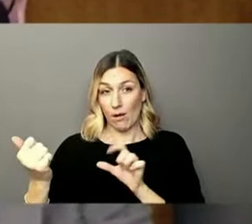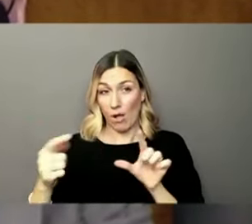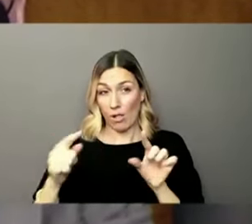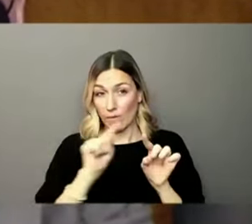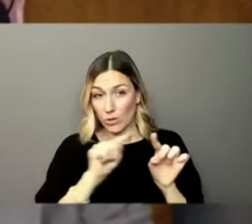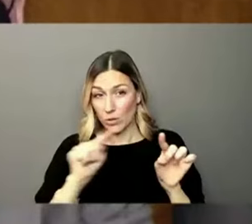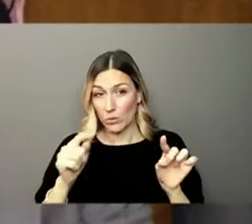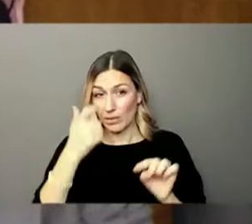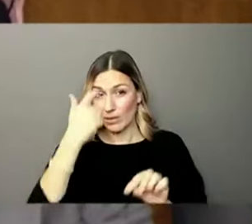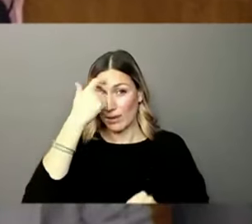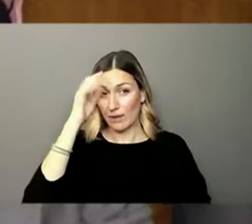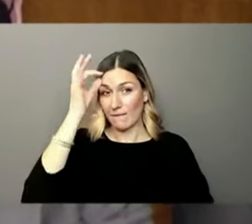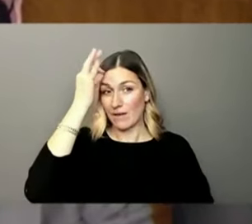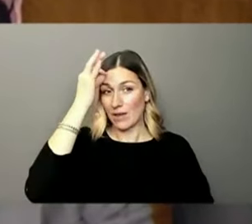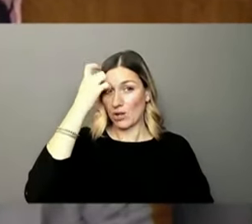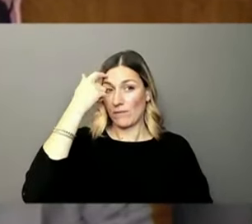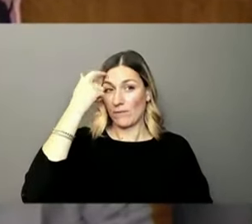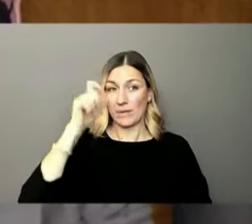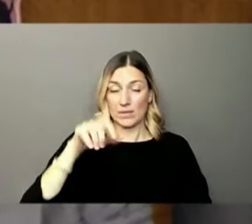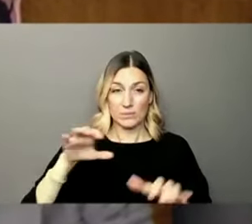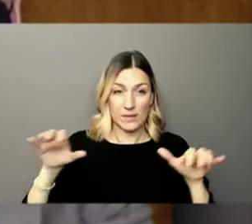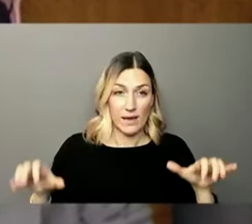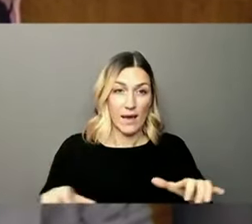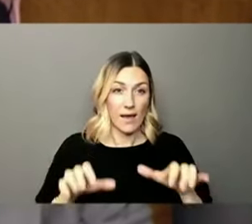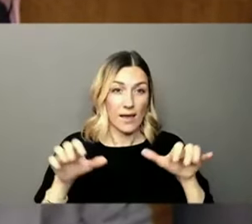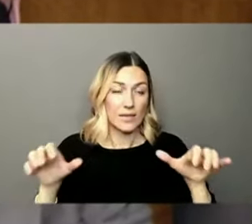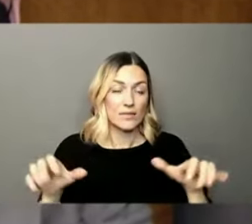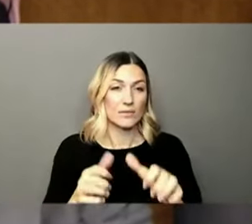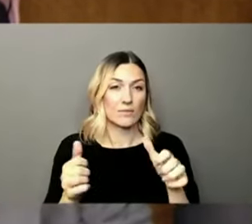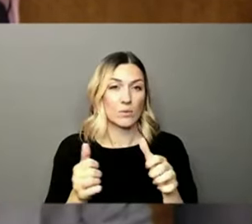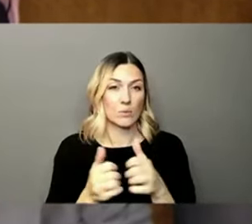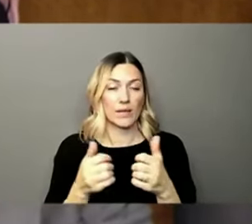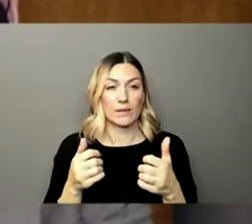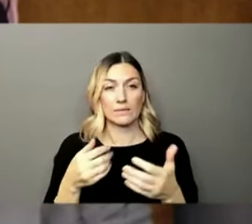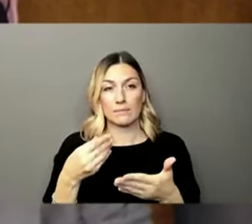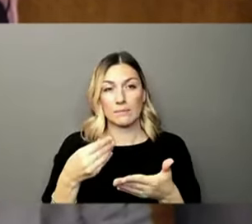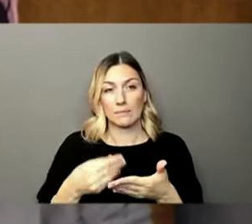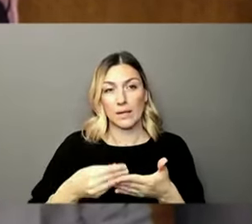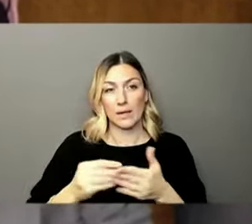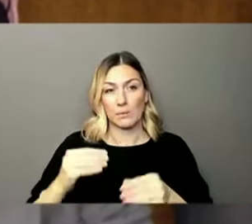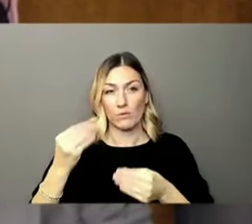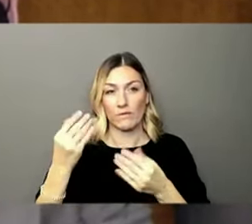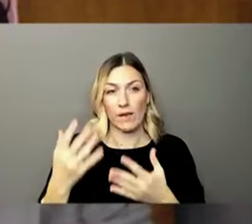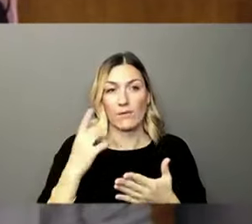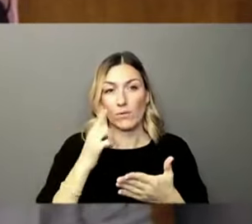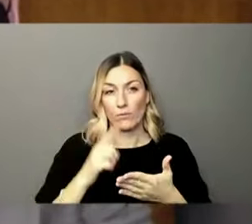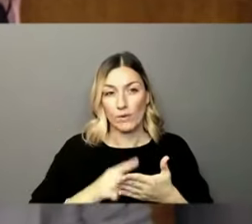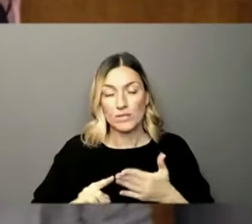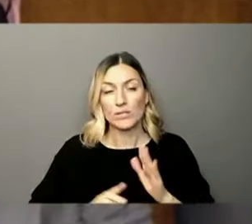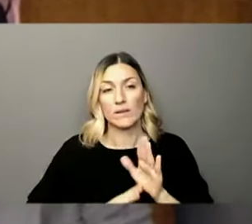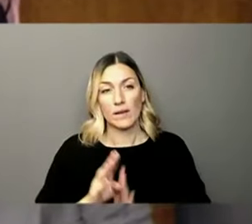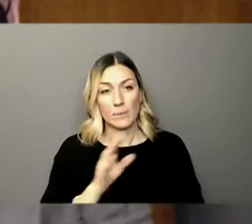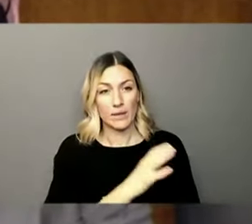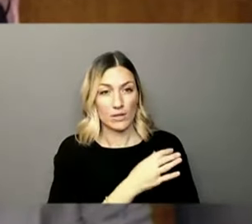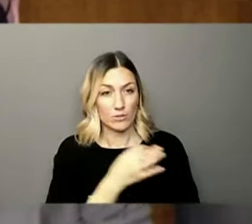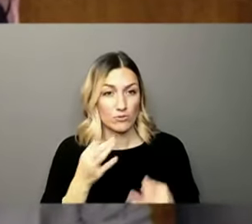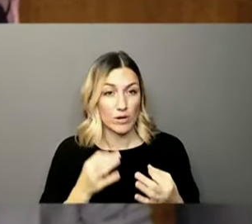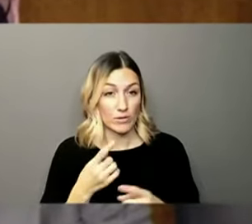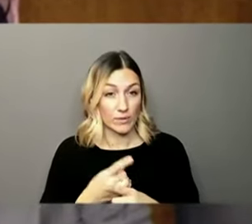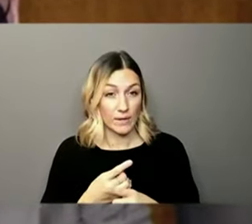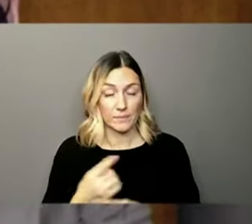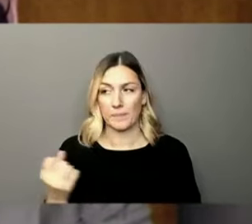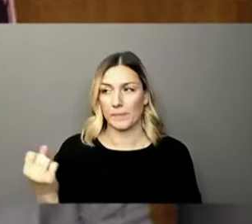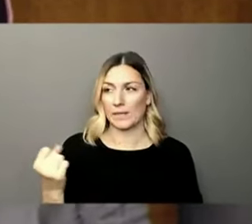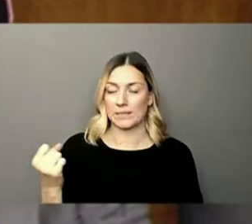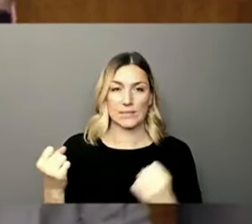government has got to play a much more active role with substantial sums of money for research, development, clinical trials, et cetera. Is that correct? Absolutely, yes.